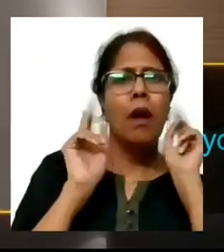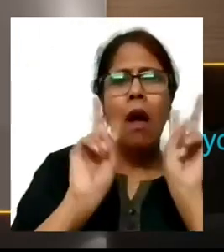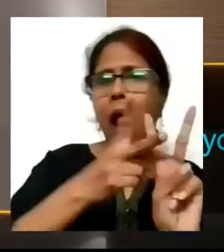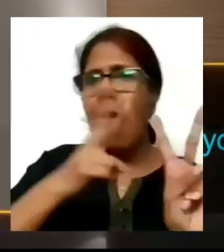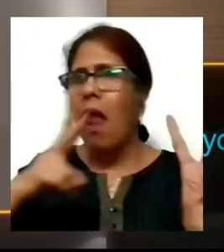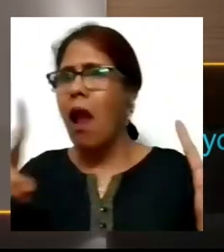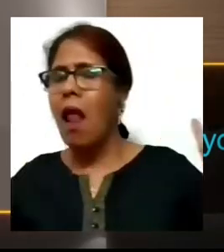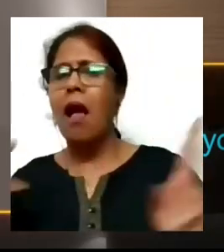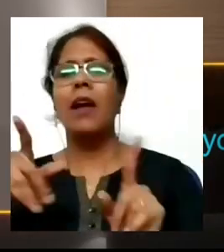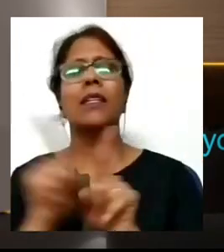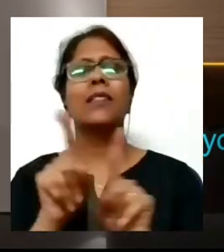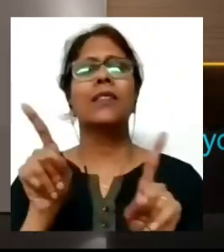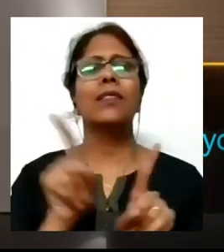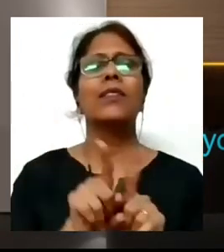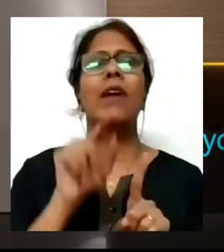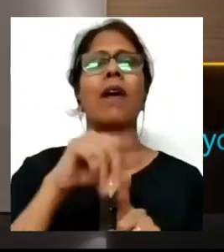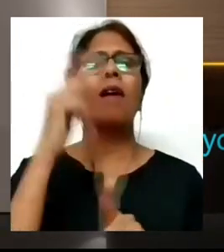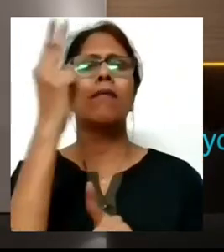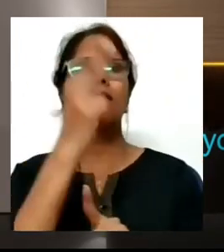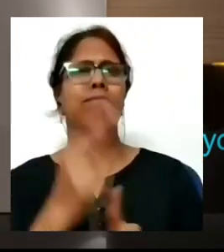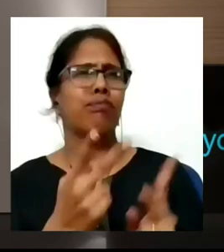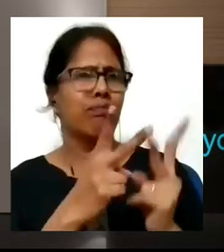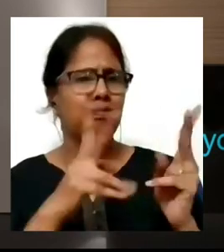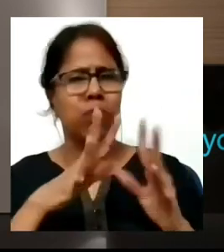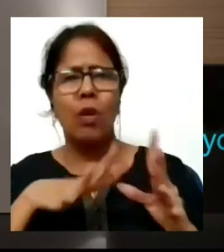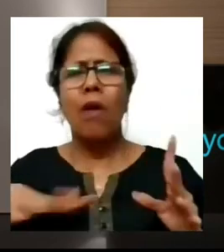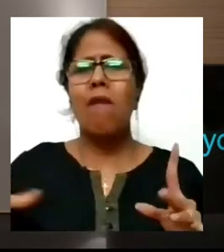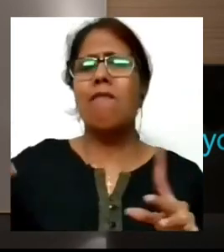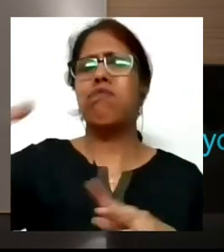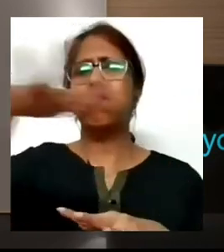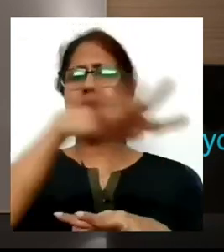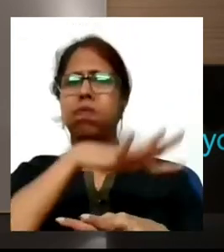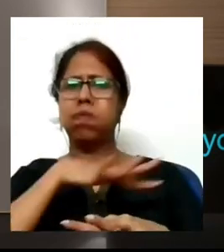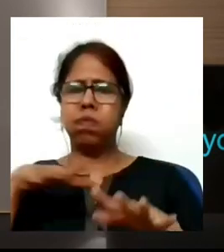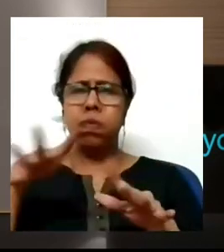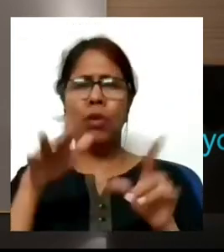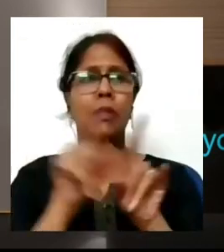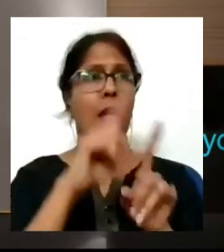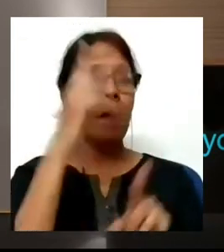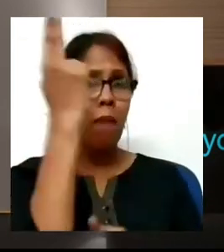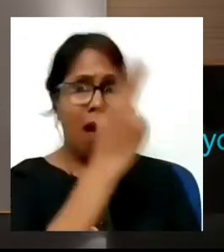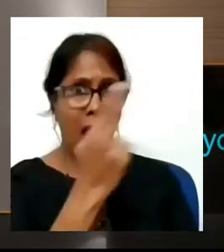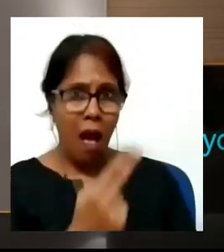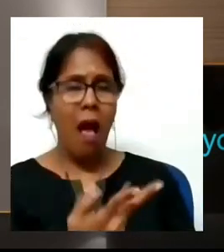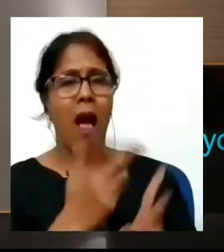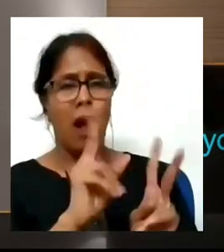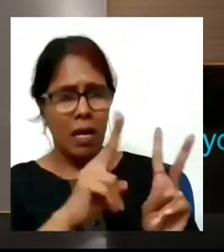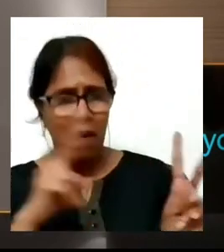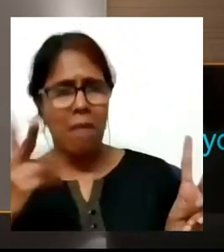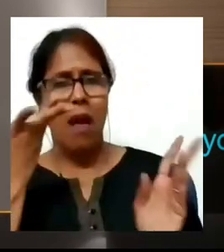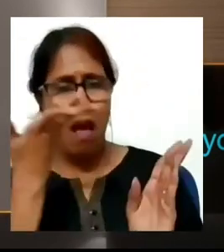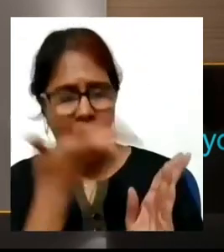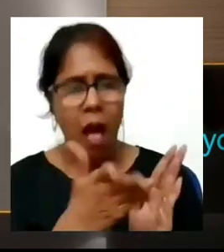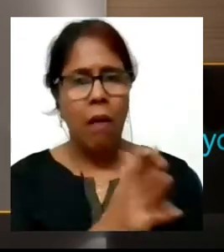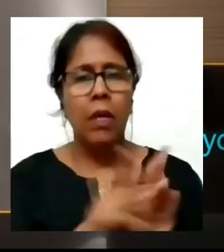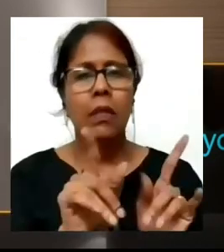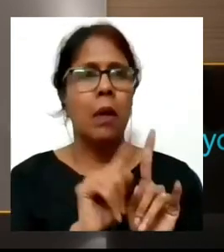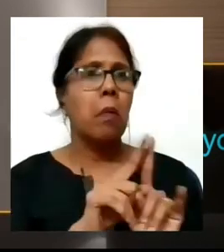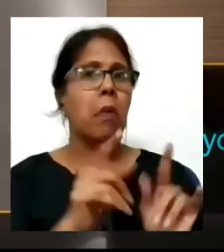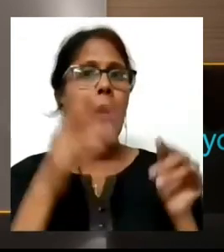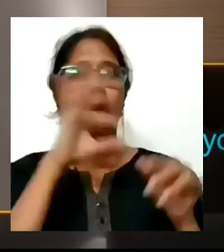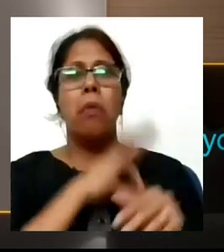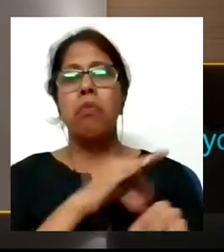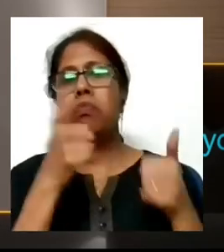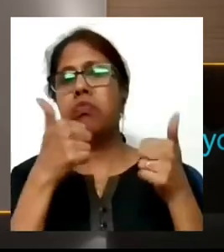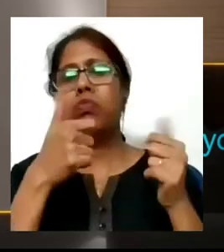the arts is all pervasive, and the practice of the arts has enough merit in taking care of